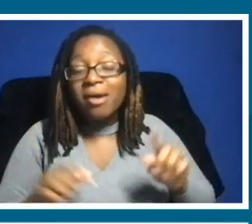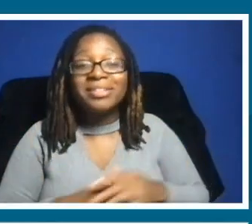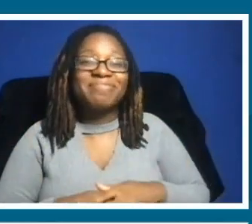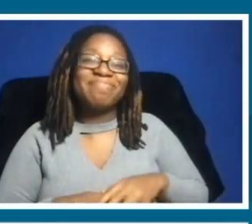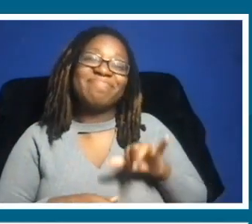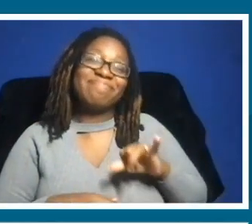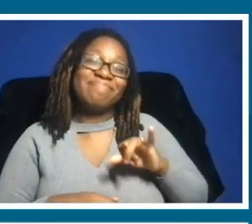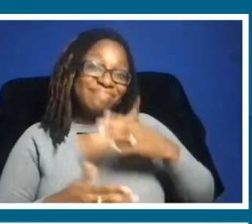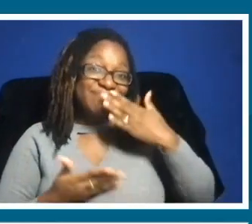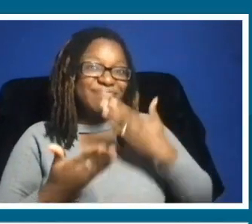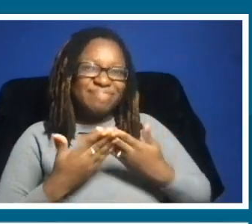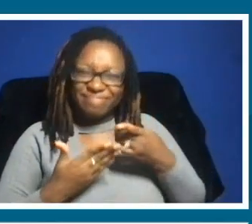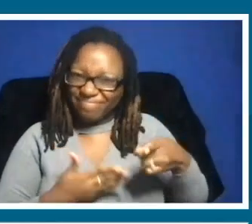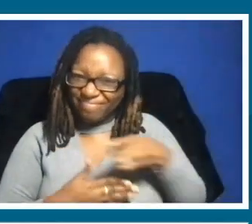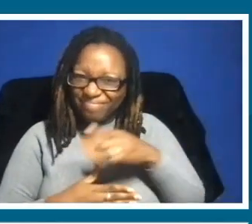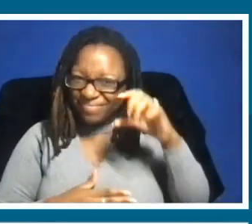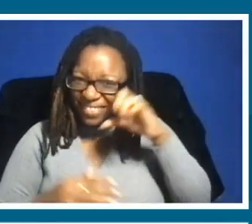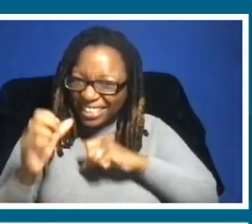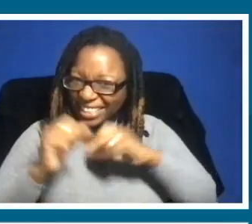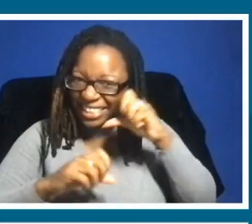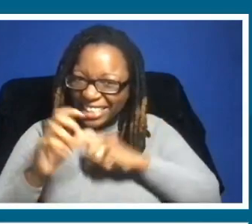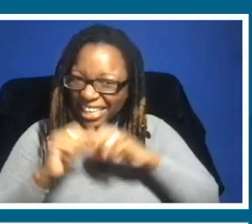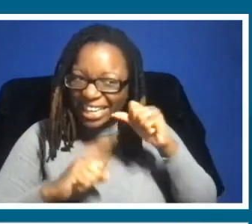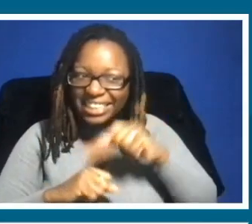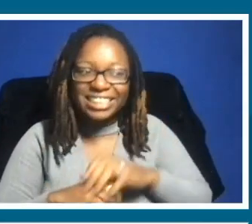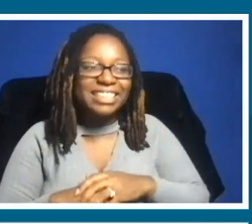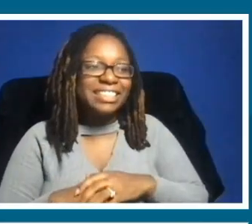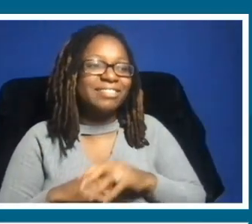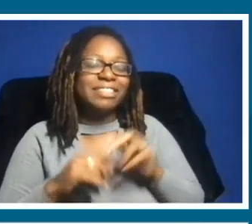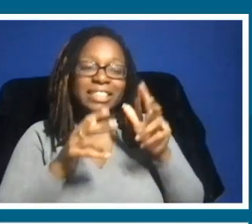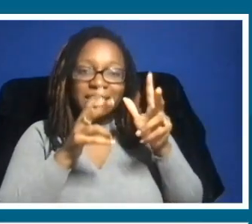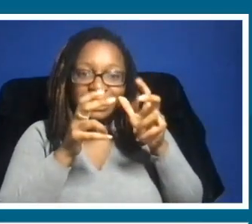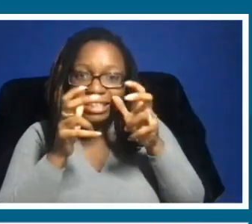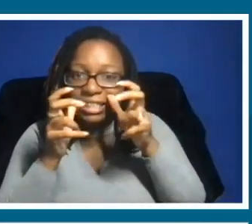good guessers. I love it. Listening attentively, nice.